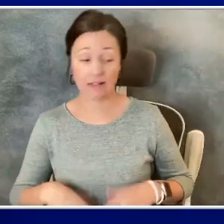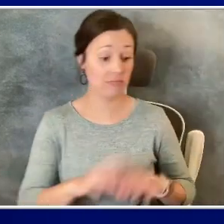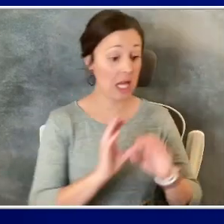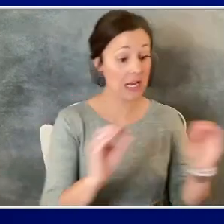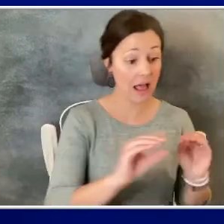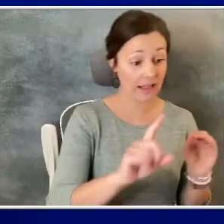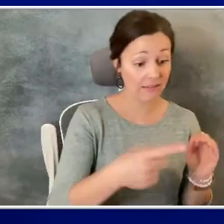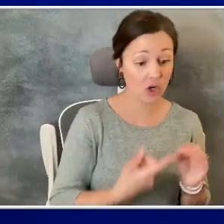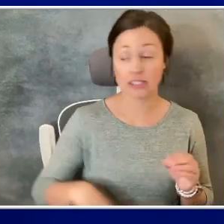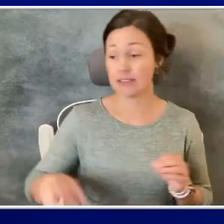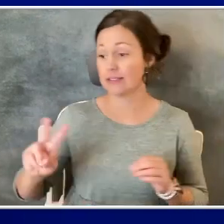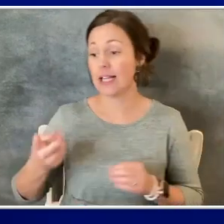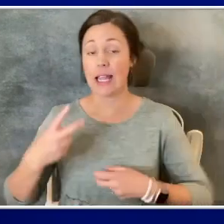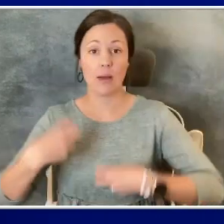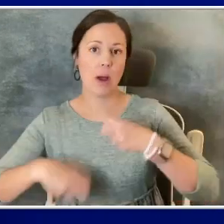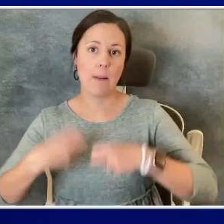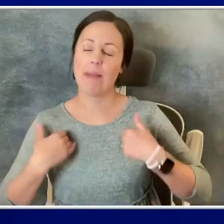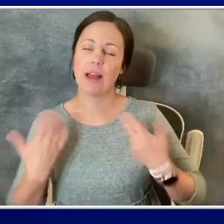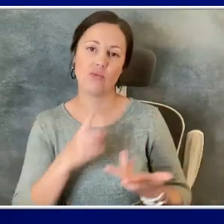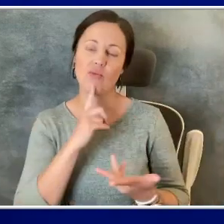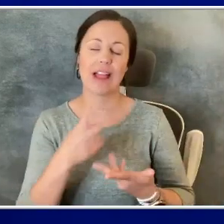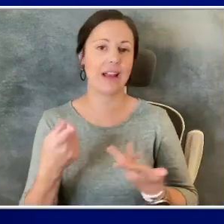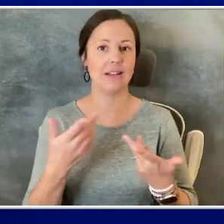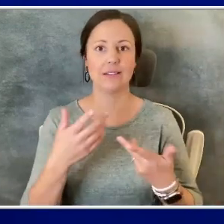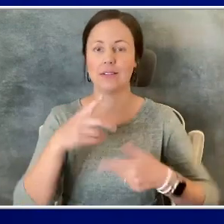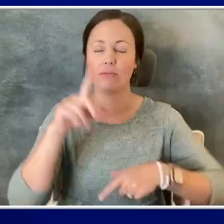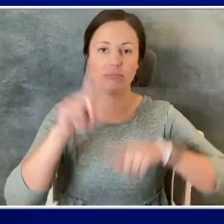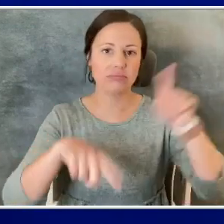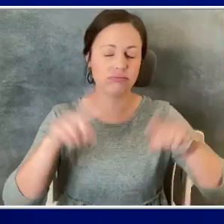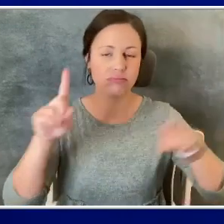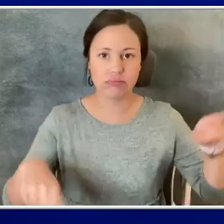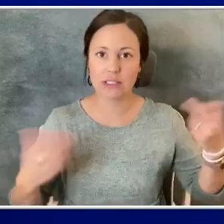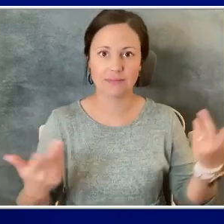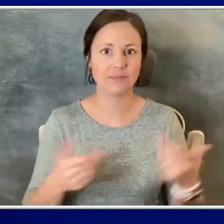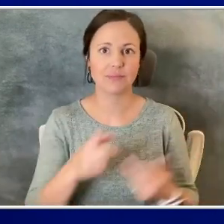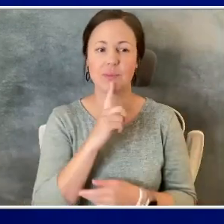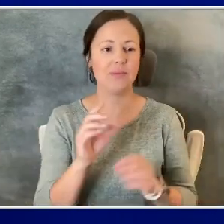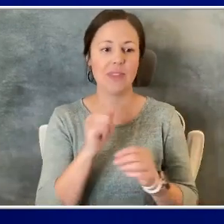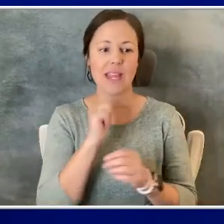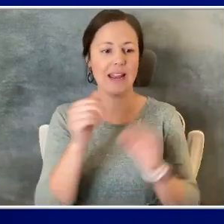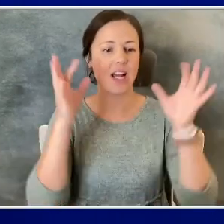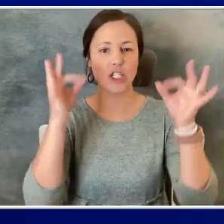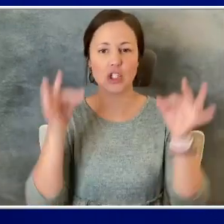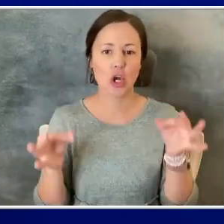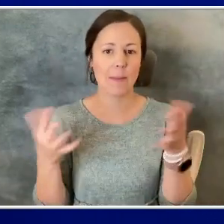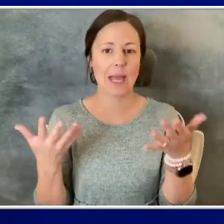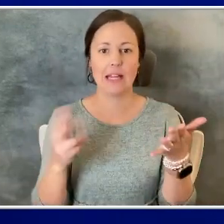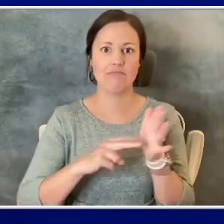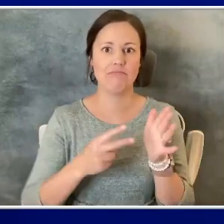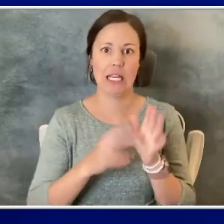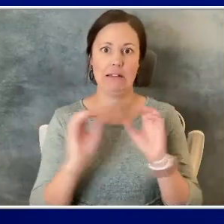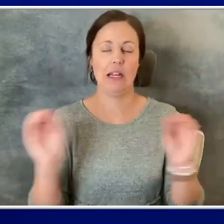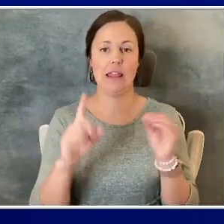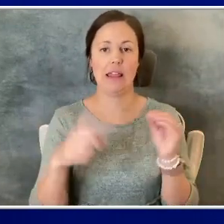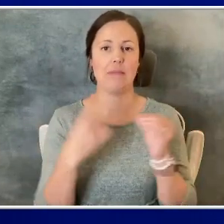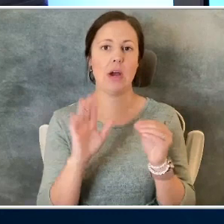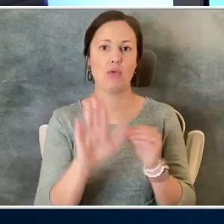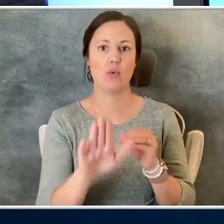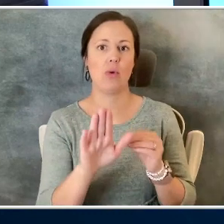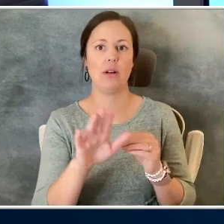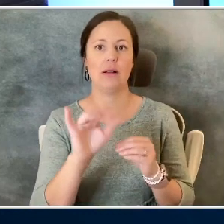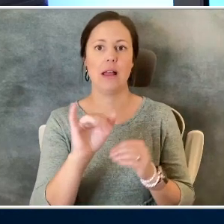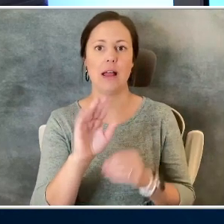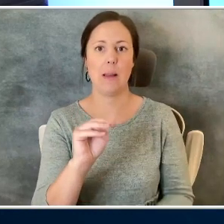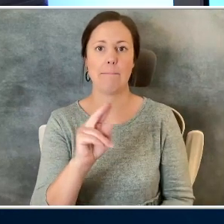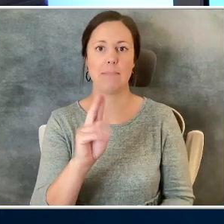with the second one. Again, that does not in any way determine or say anything about your immune response to that vaccine.